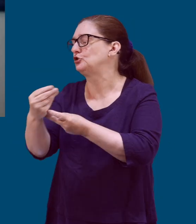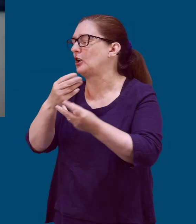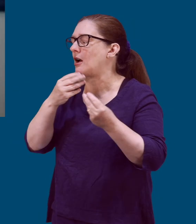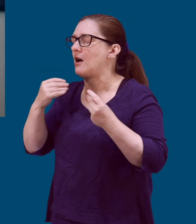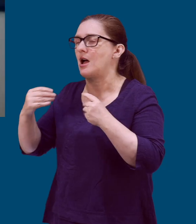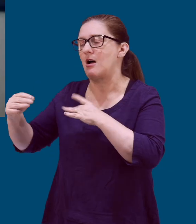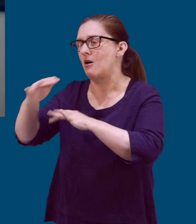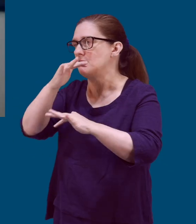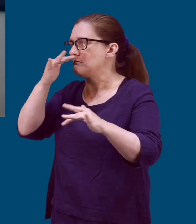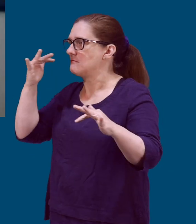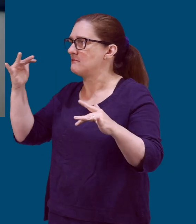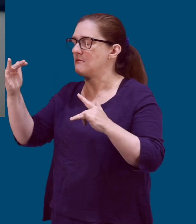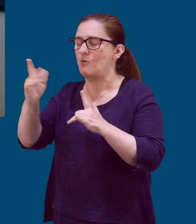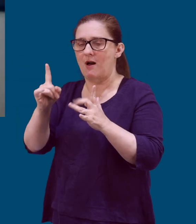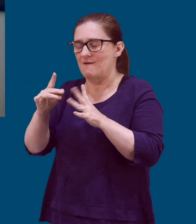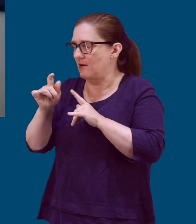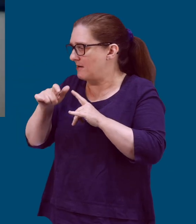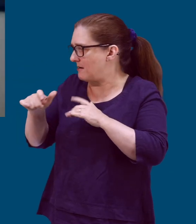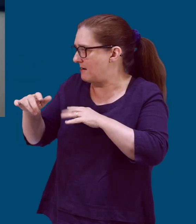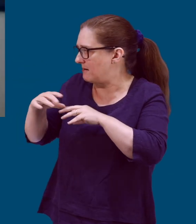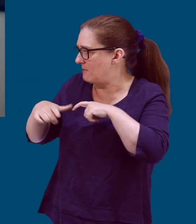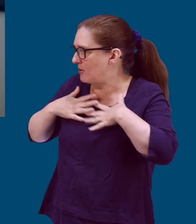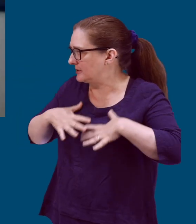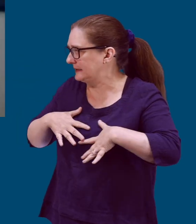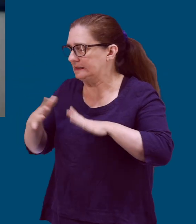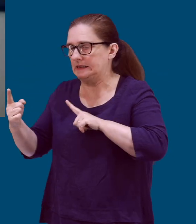oxygen with whatever bodies are near enough.